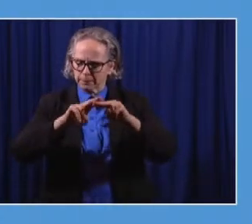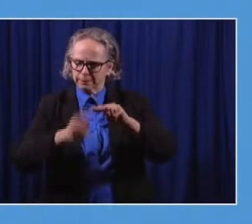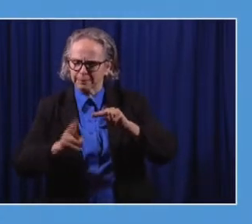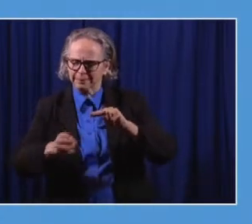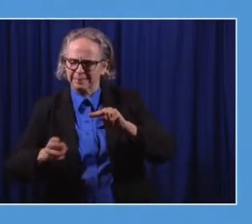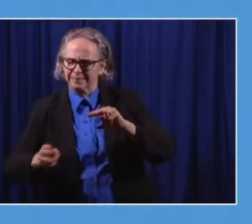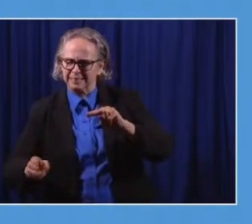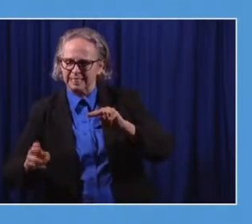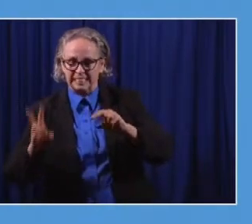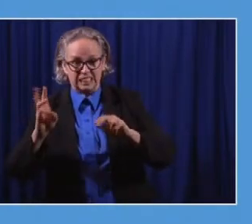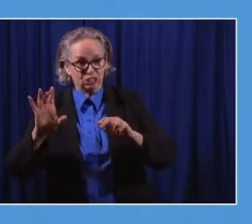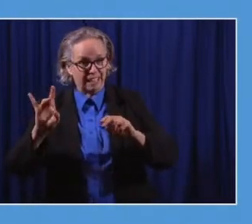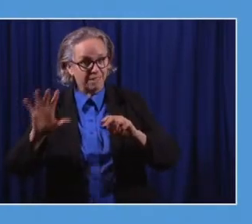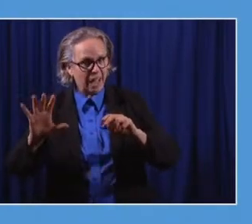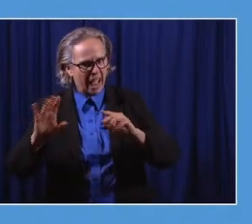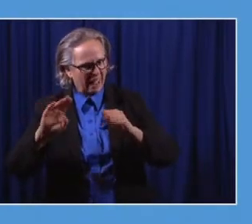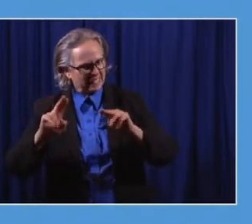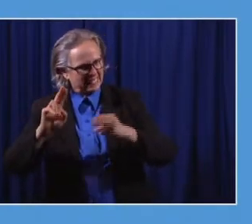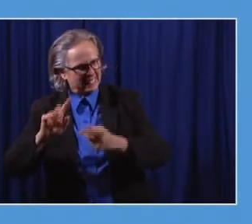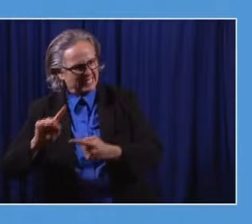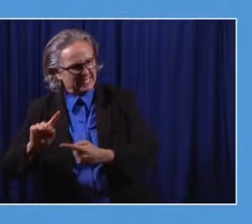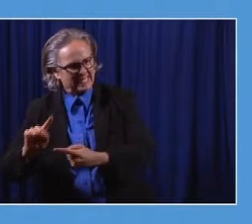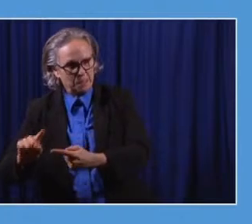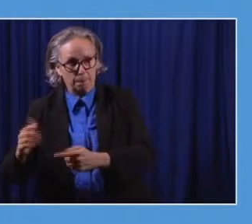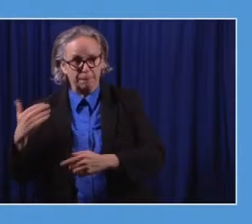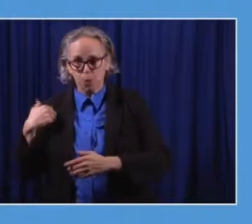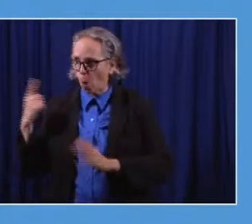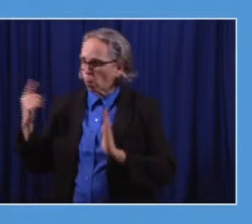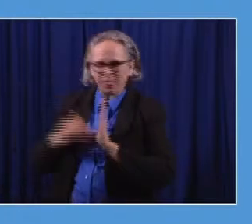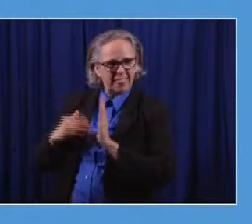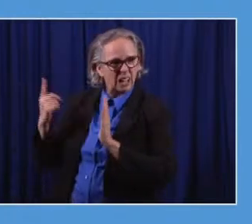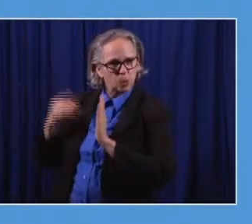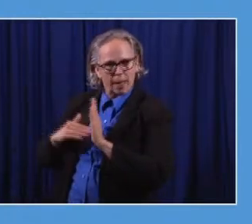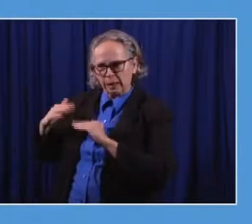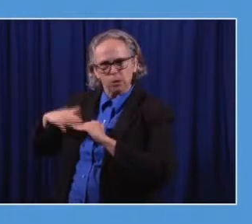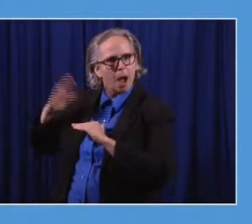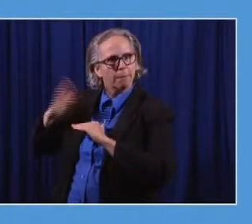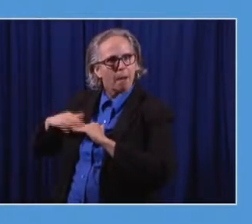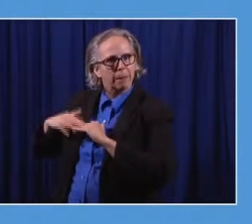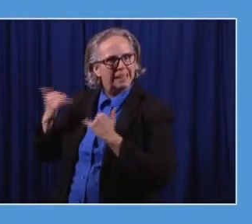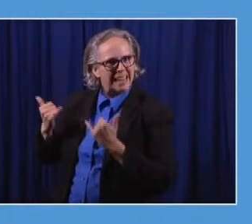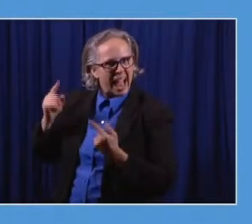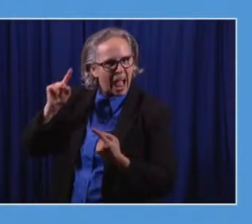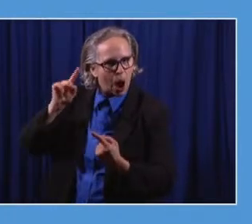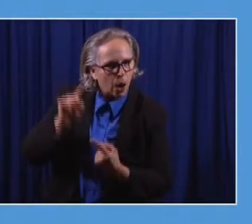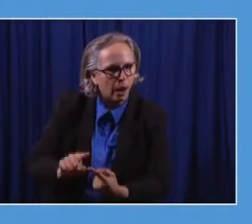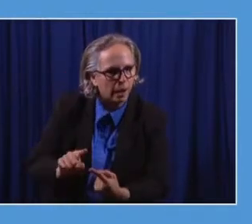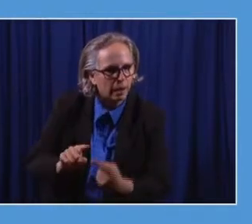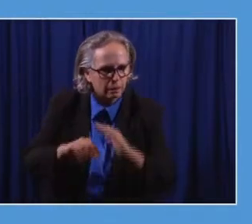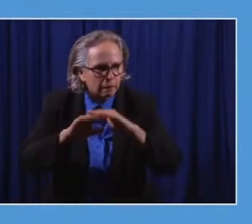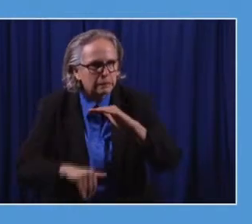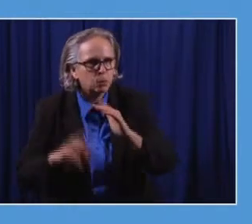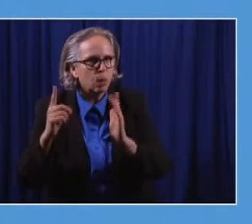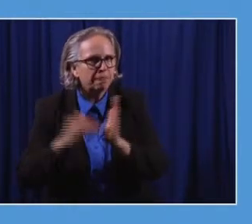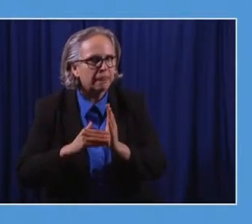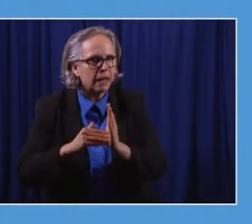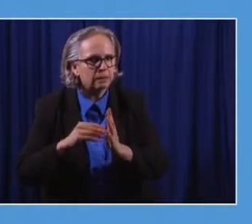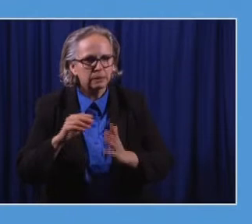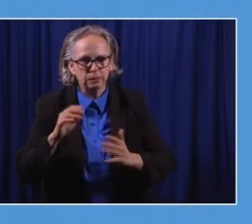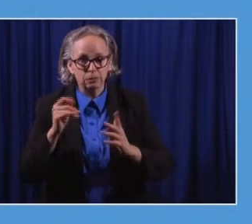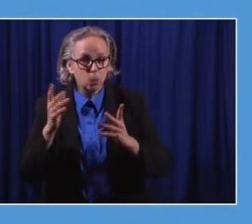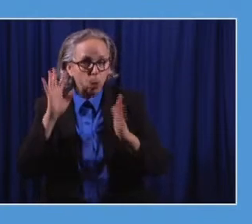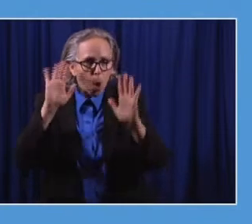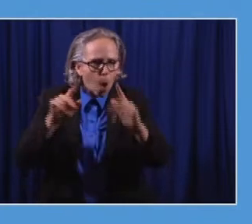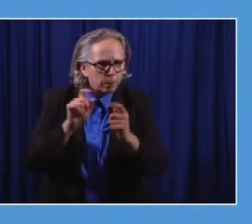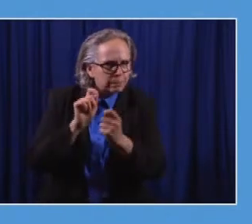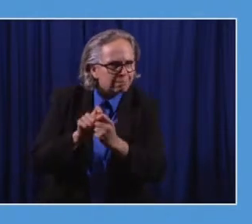We've been hovering above 1,000 cases. We certainly would like to see those numbers go down. This is, in fact, the lowest number